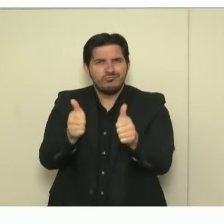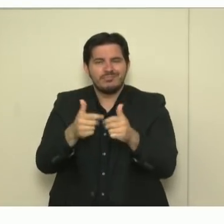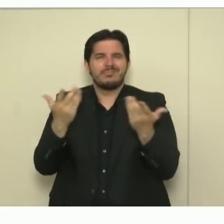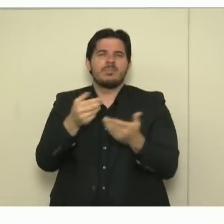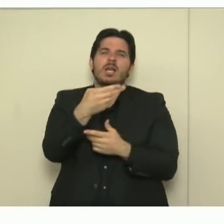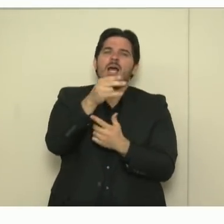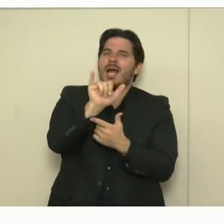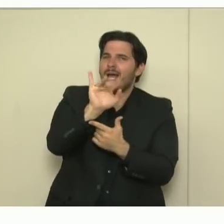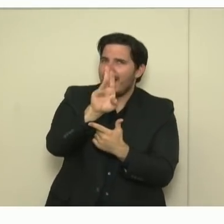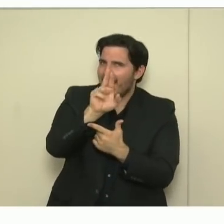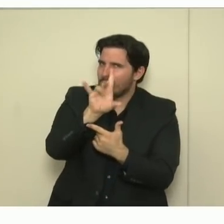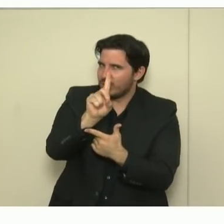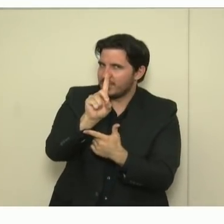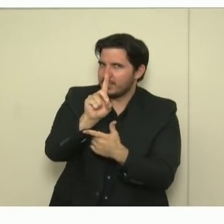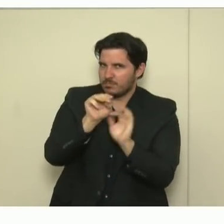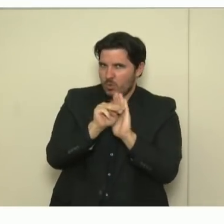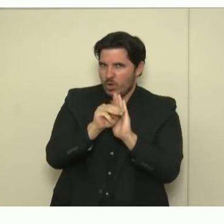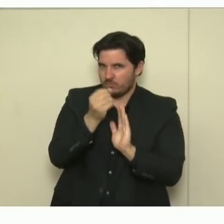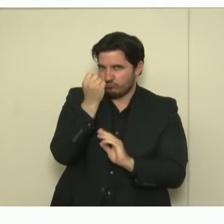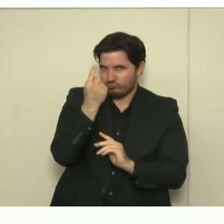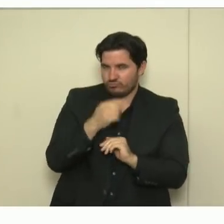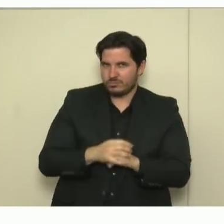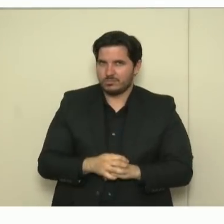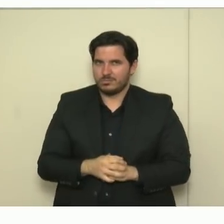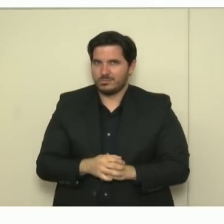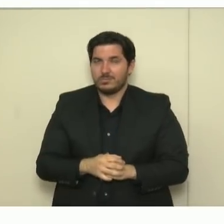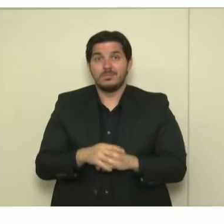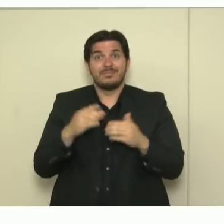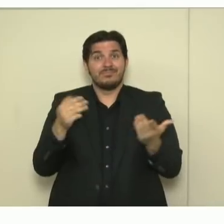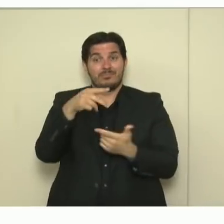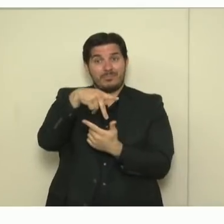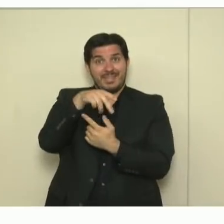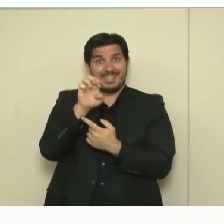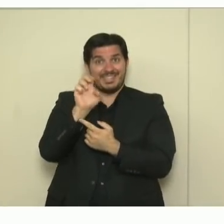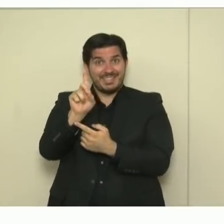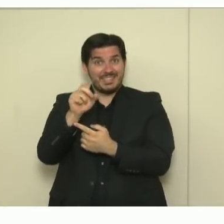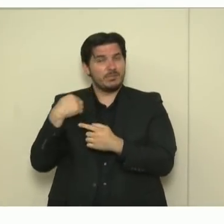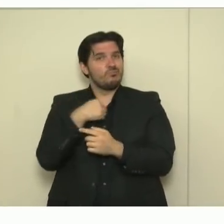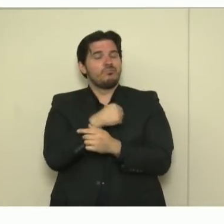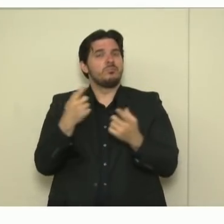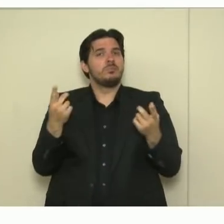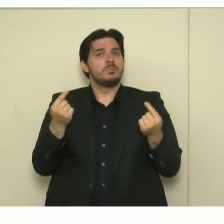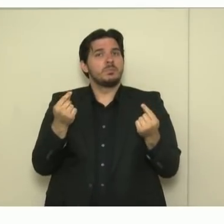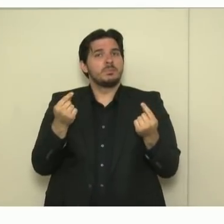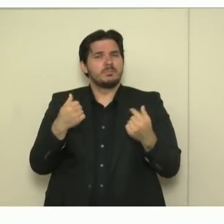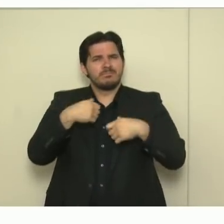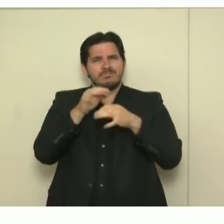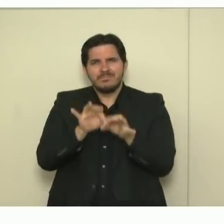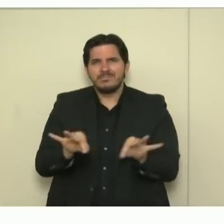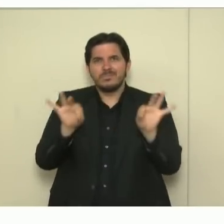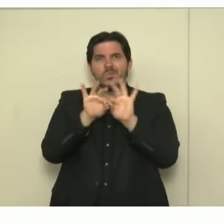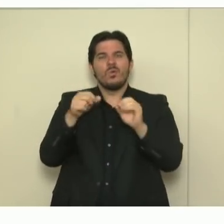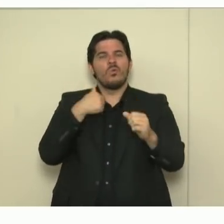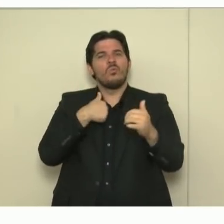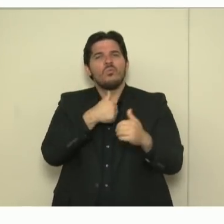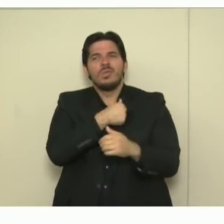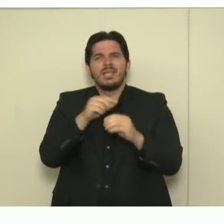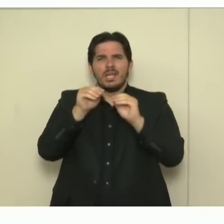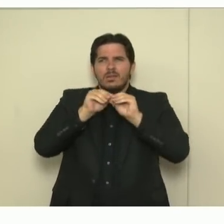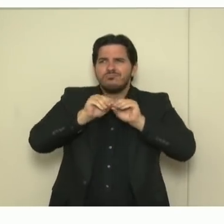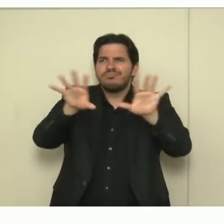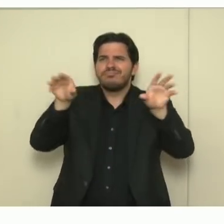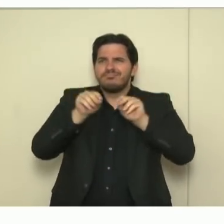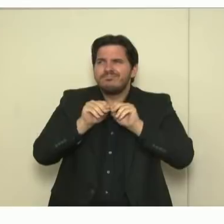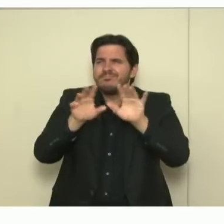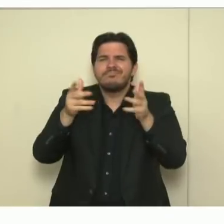model. And what we will be doing at the Public Education Department is making sure that we are communicating out any